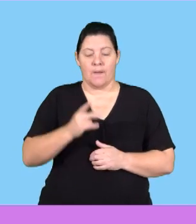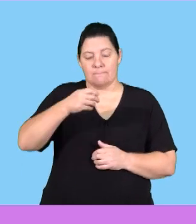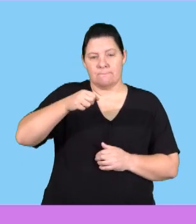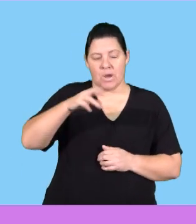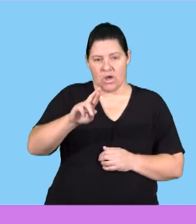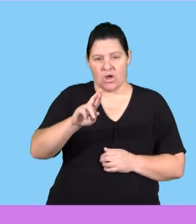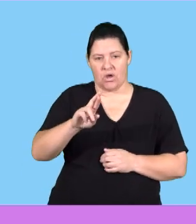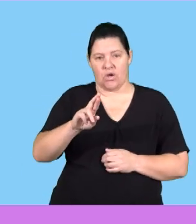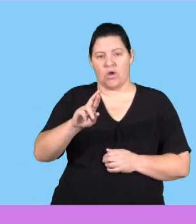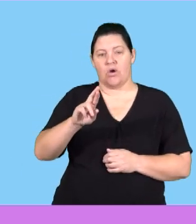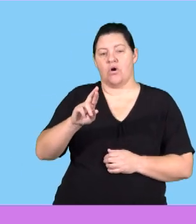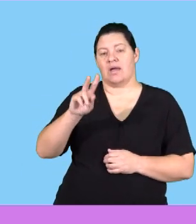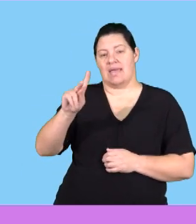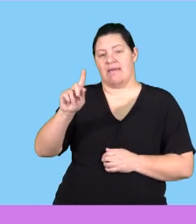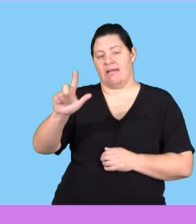44 per